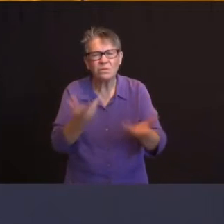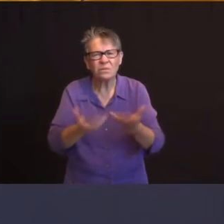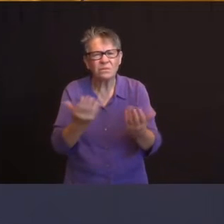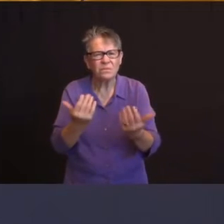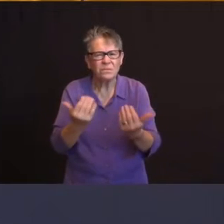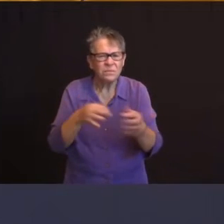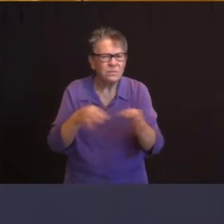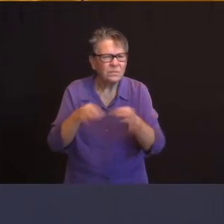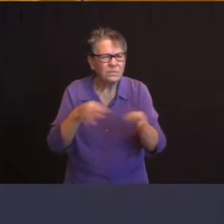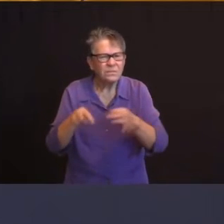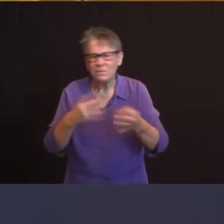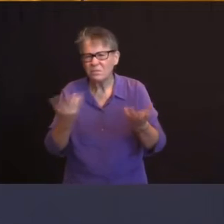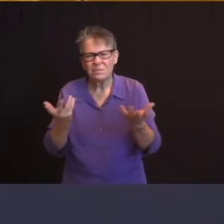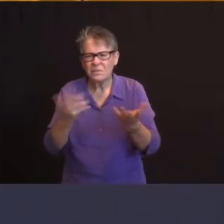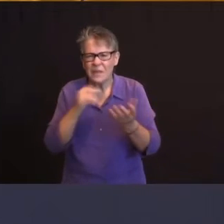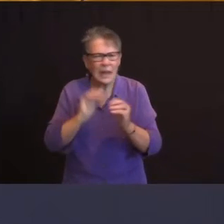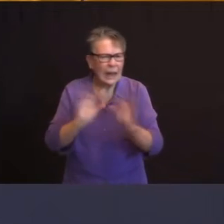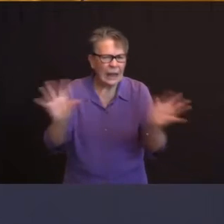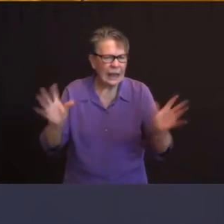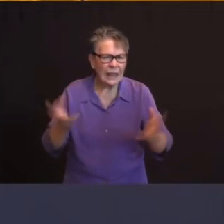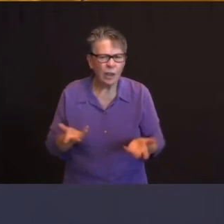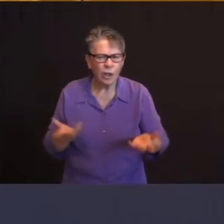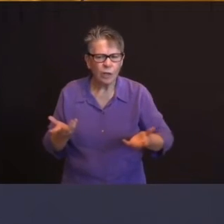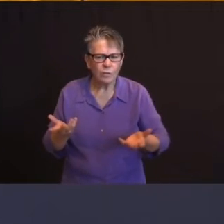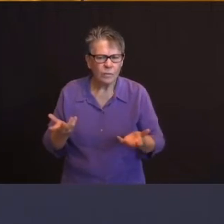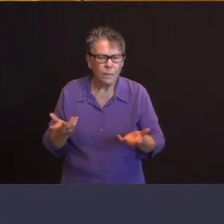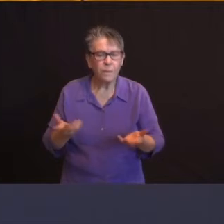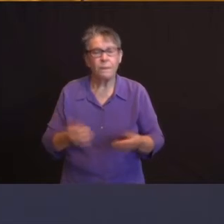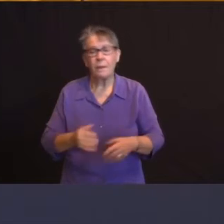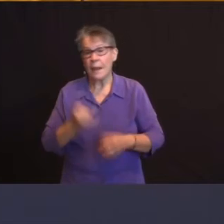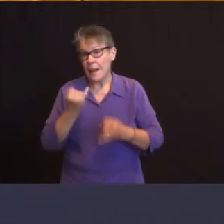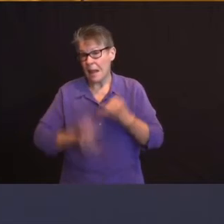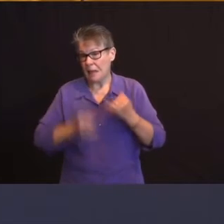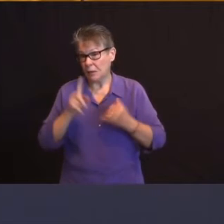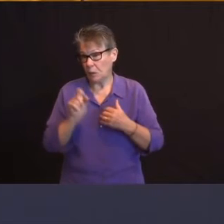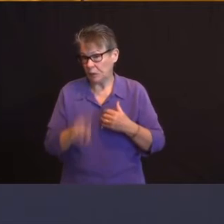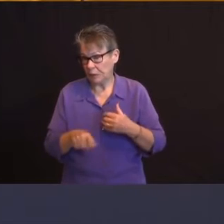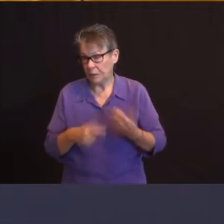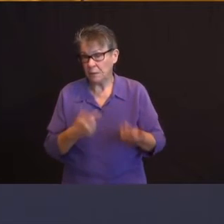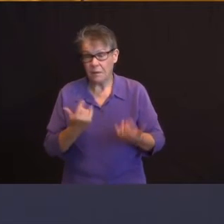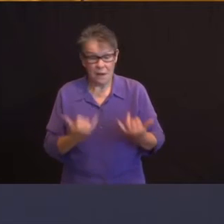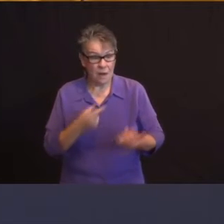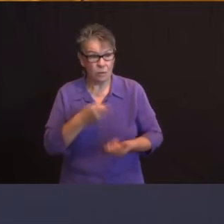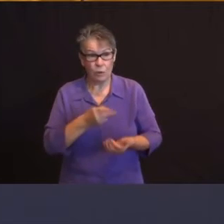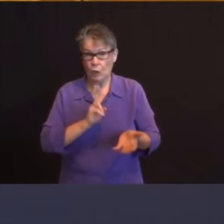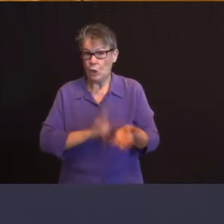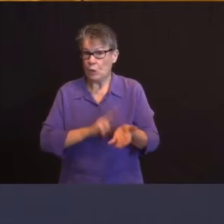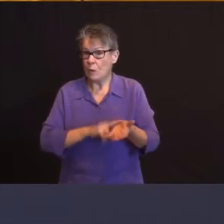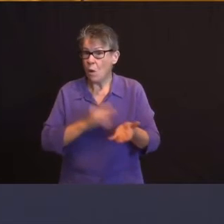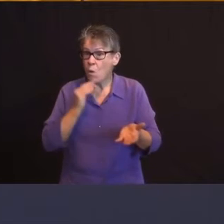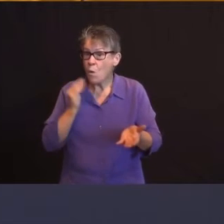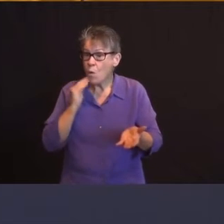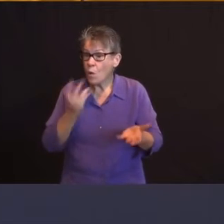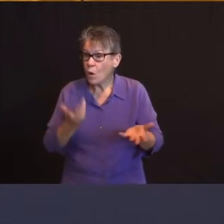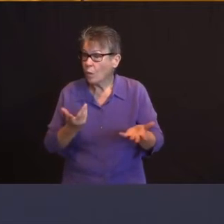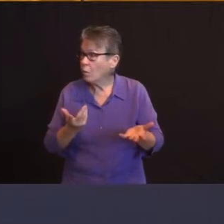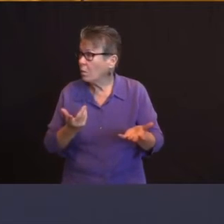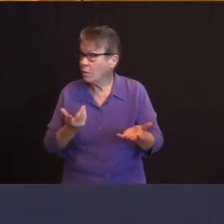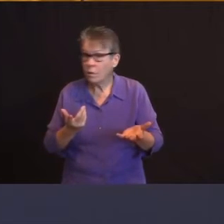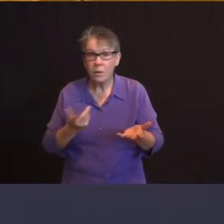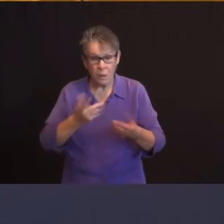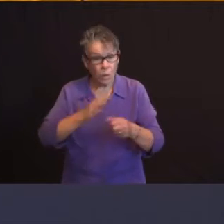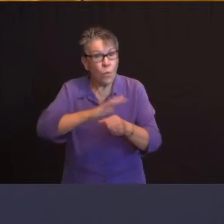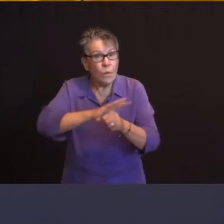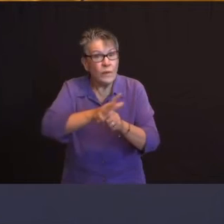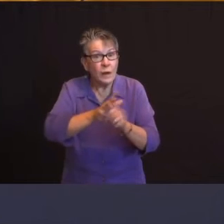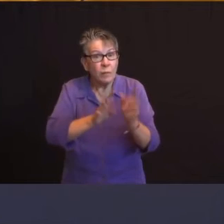Governor. Final question, nursing home cases, along with everything else in New Jersey, are up for COVID. Is this a concern, or is